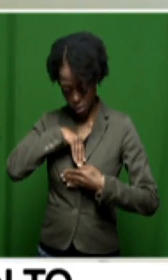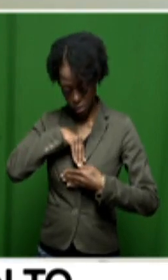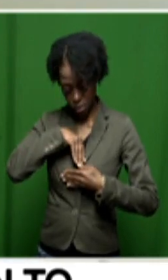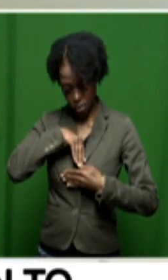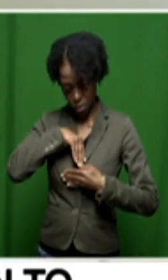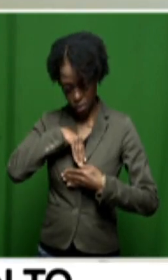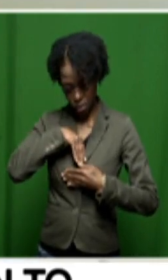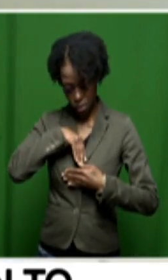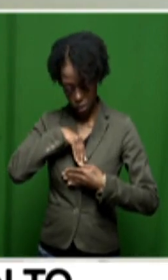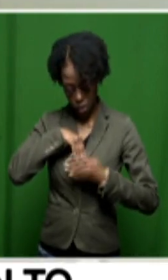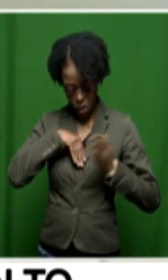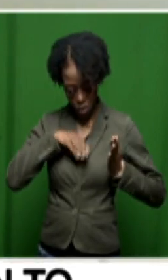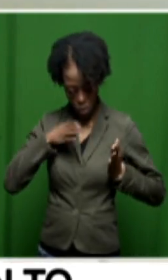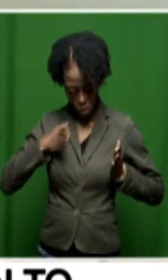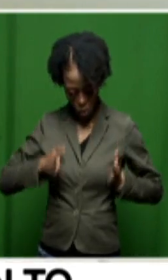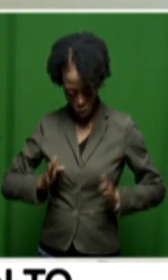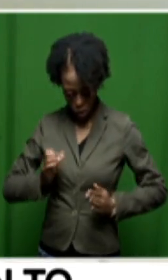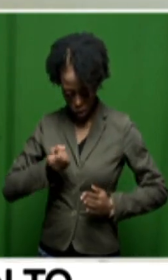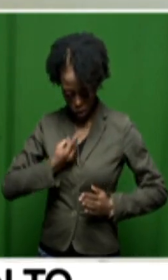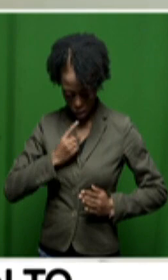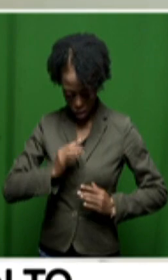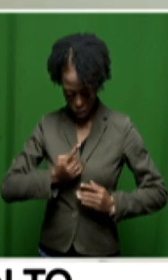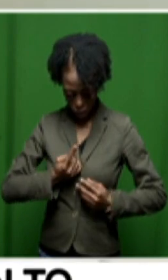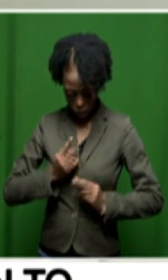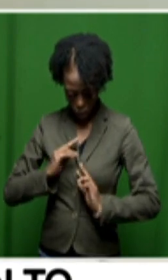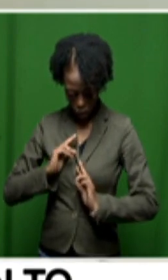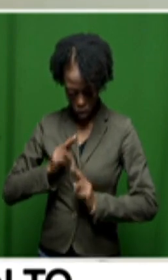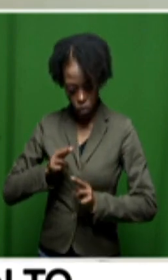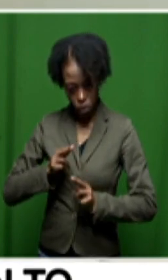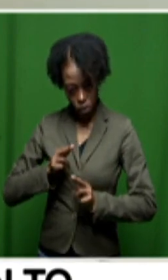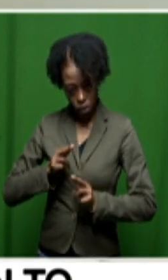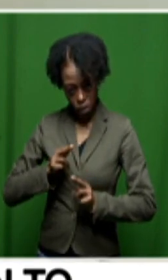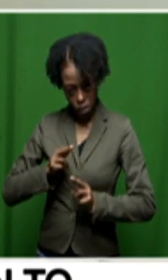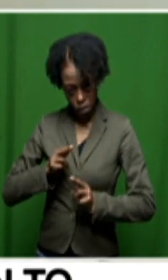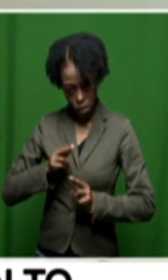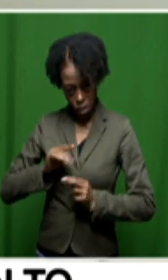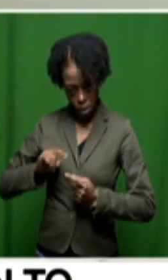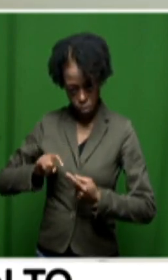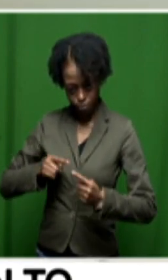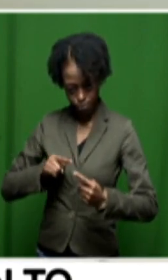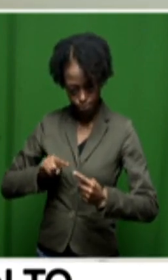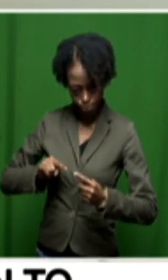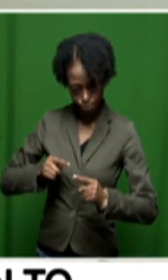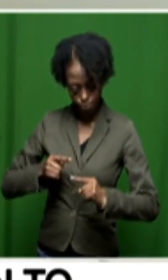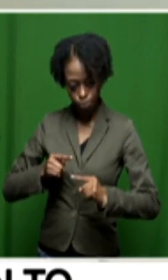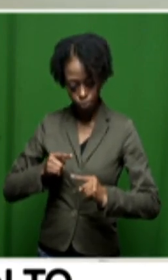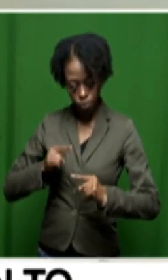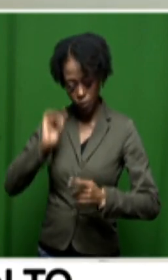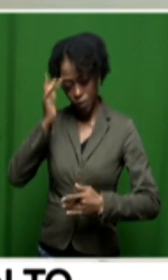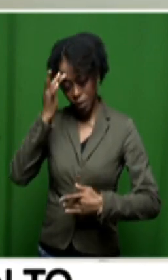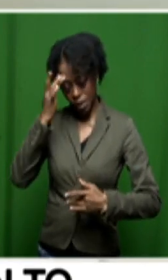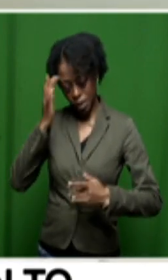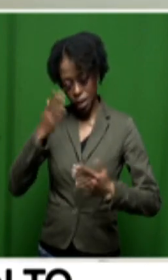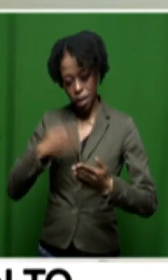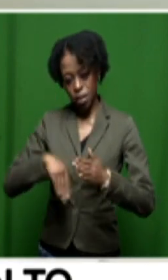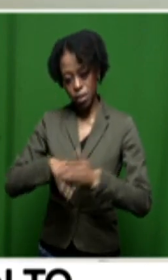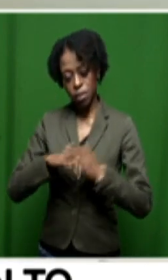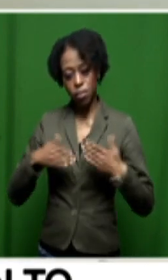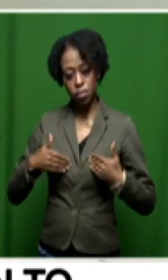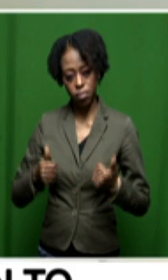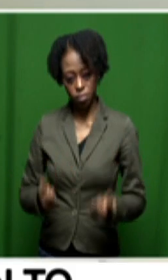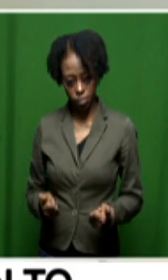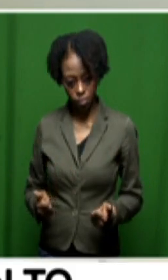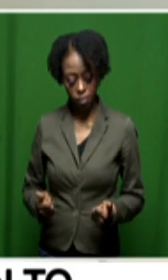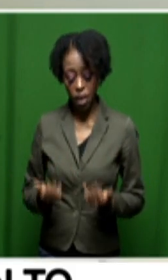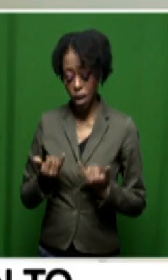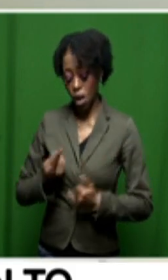goes into the body produces a reaction to it, and then you actually fight the infection and clear it. What we try to do